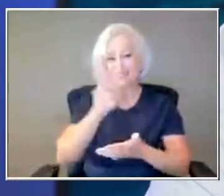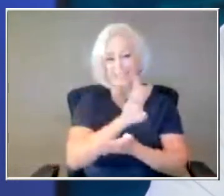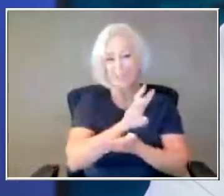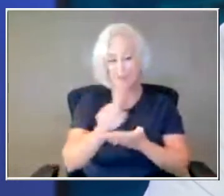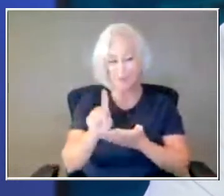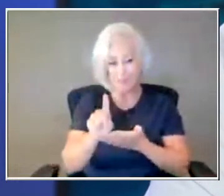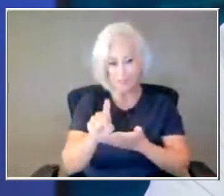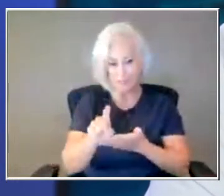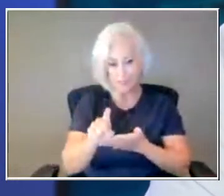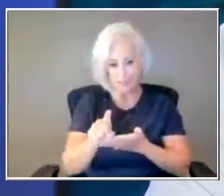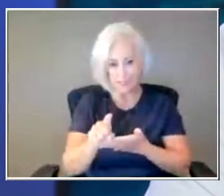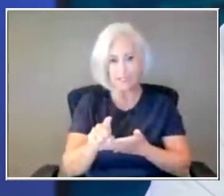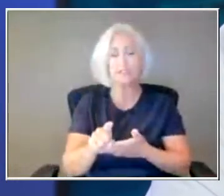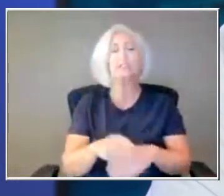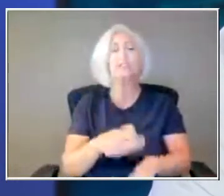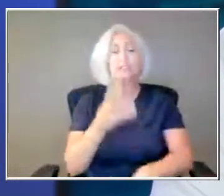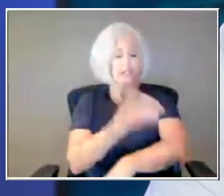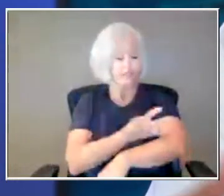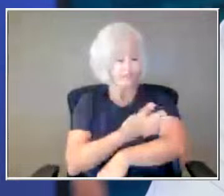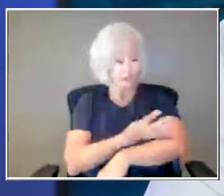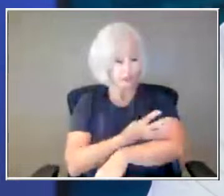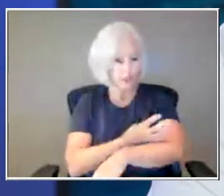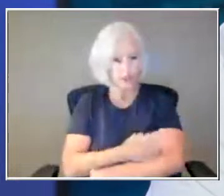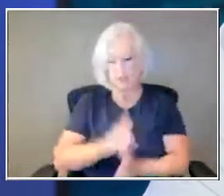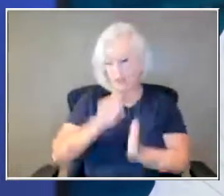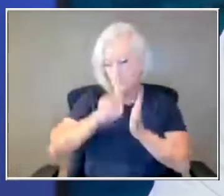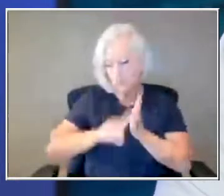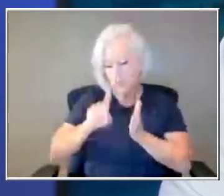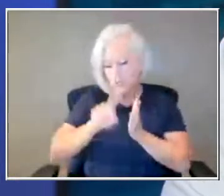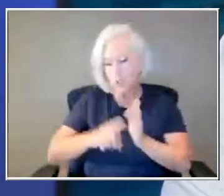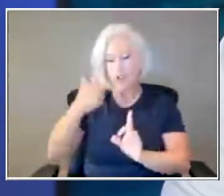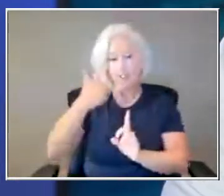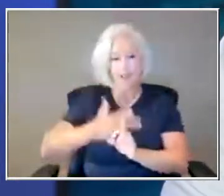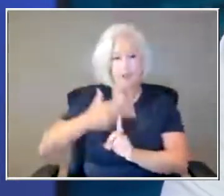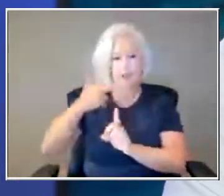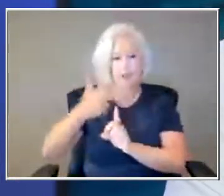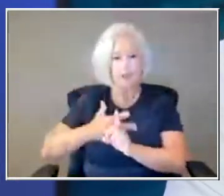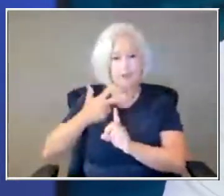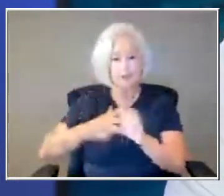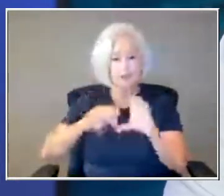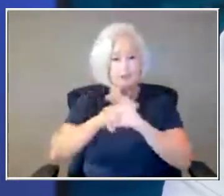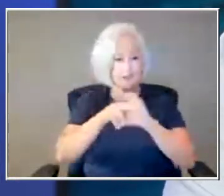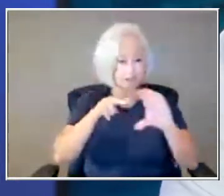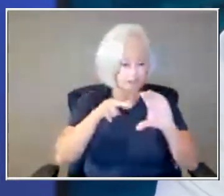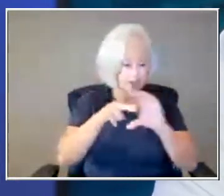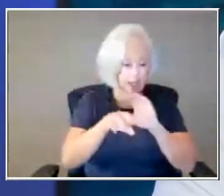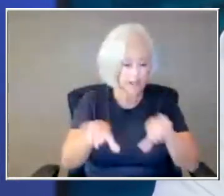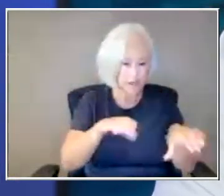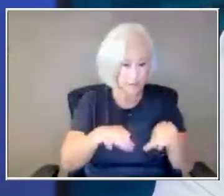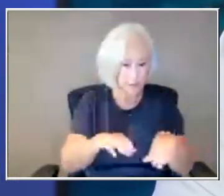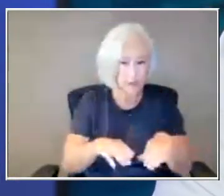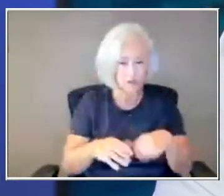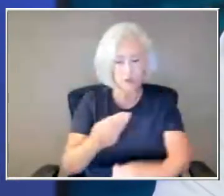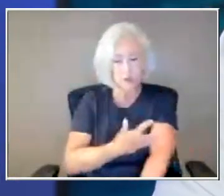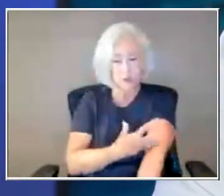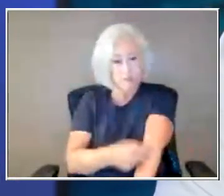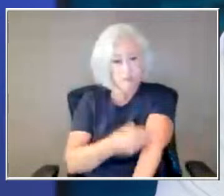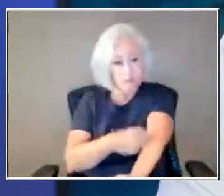We usually check restaging scans every 3 months. We check blood work usually every 4 to 6 weeks to make sure